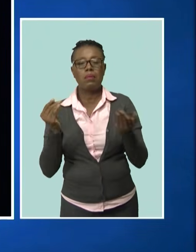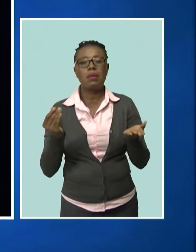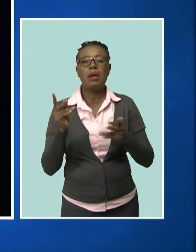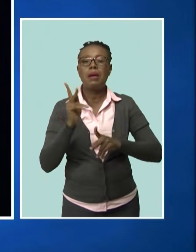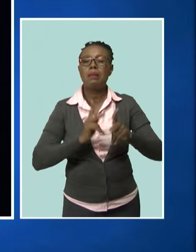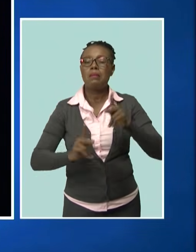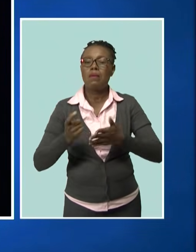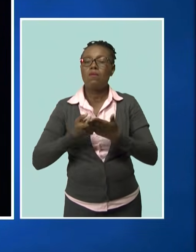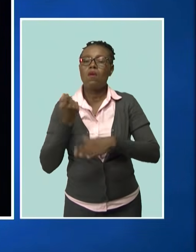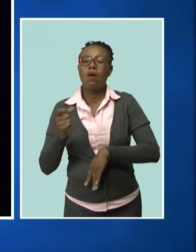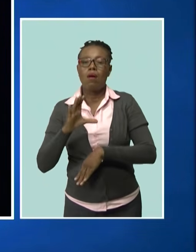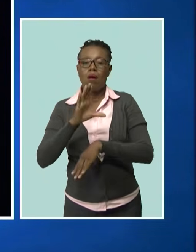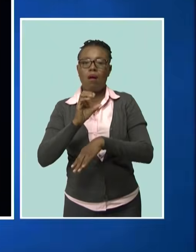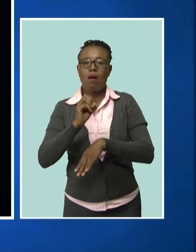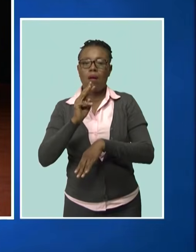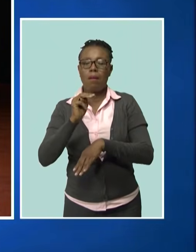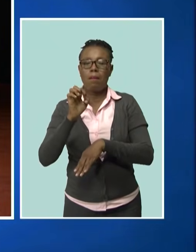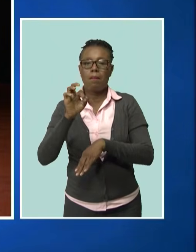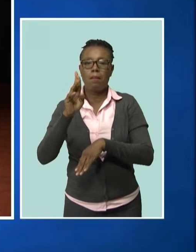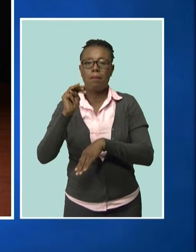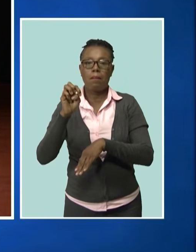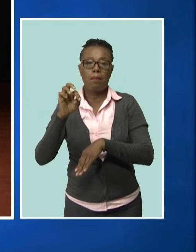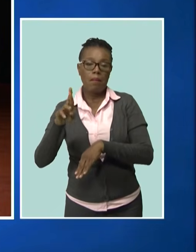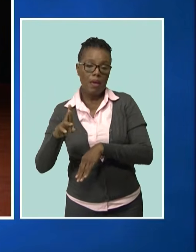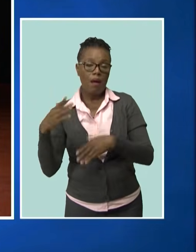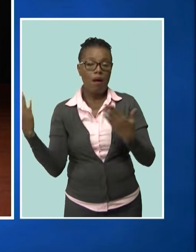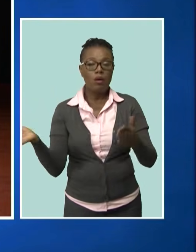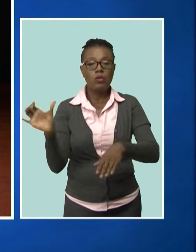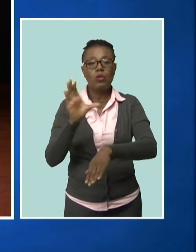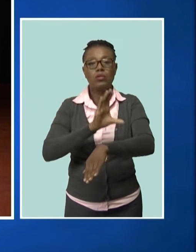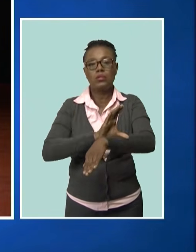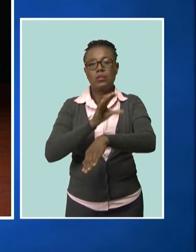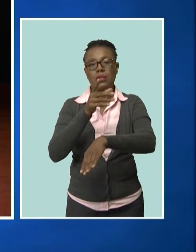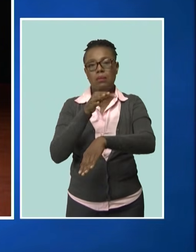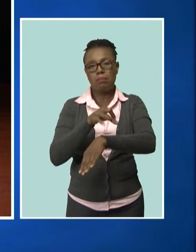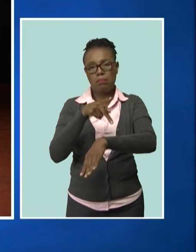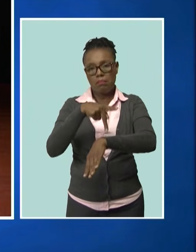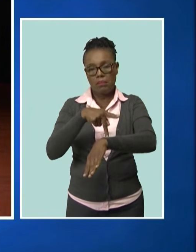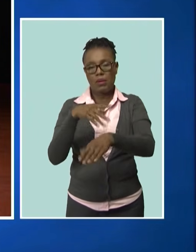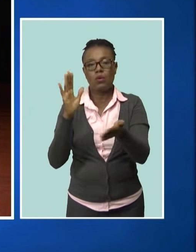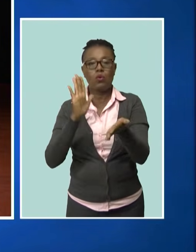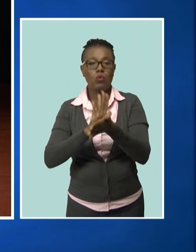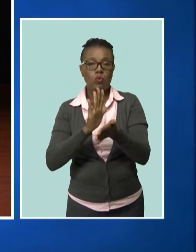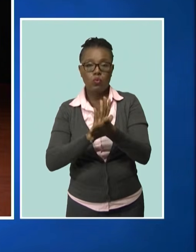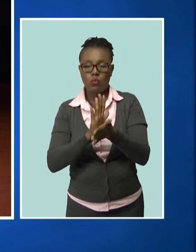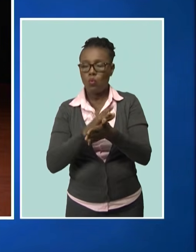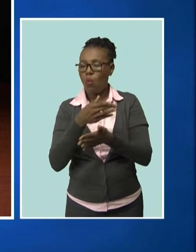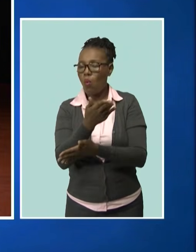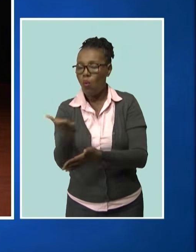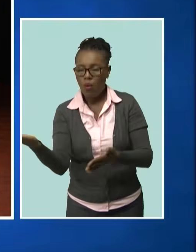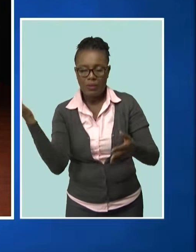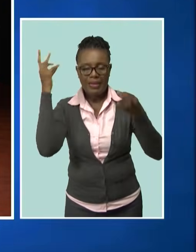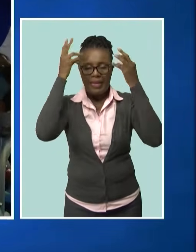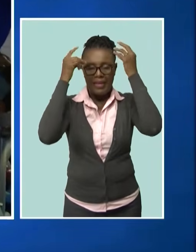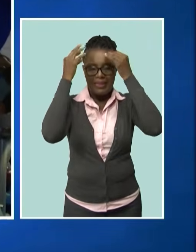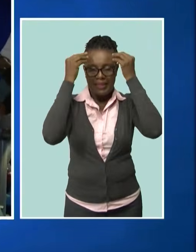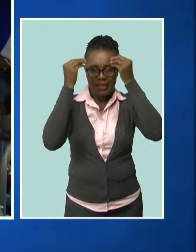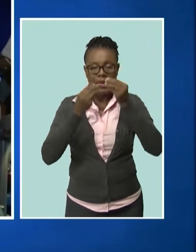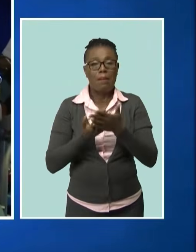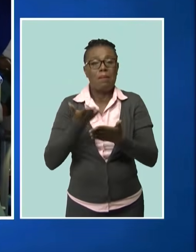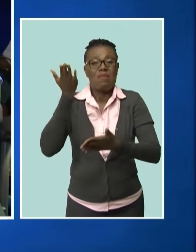Combermere and Coleridge and Parry School, all using their voices to bring new perspectives to an old